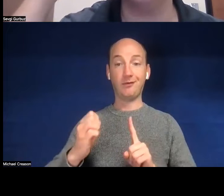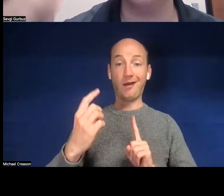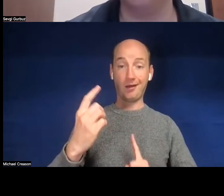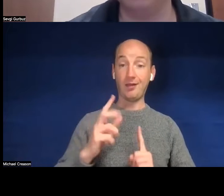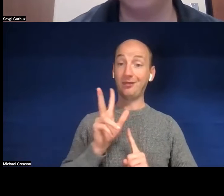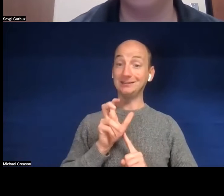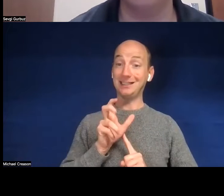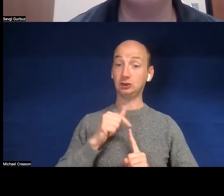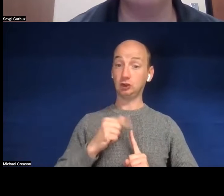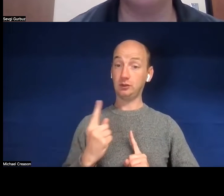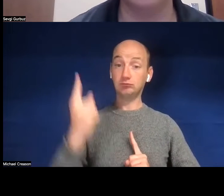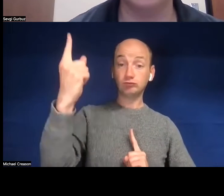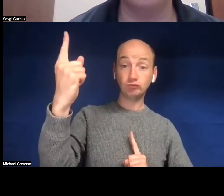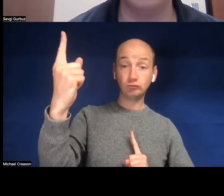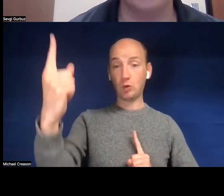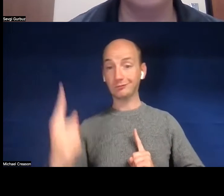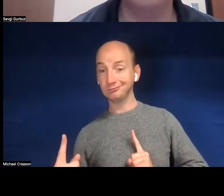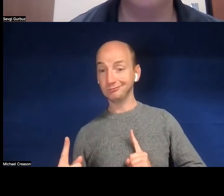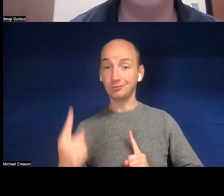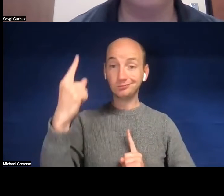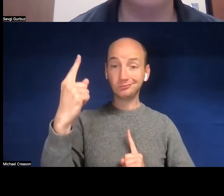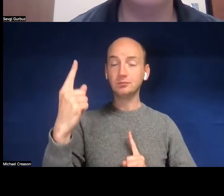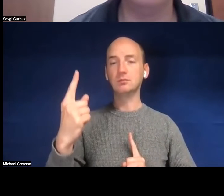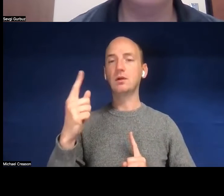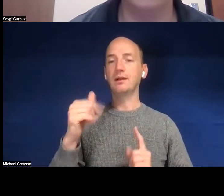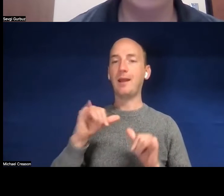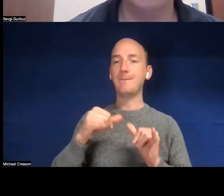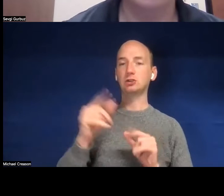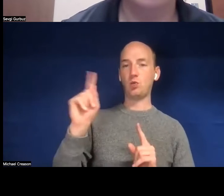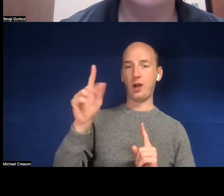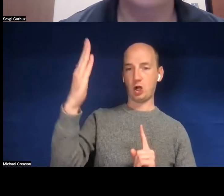So these are the three basic measurements that we get.